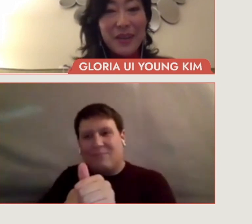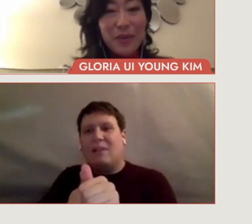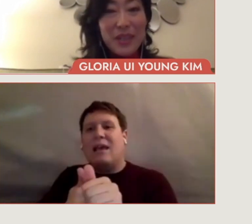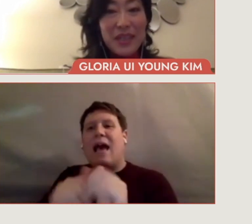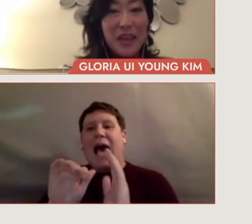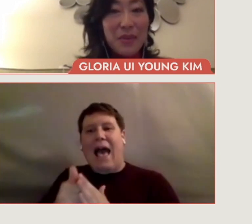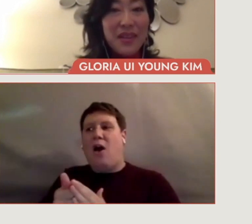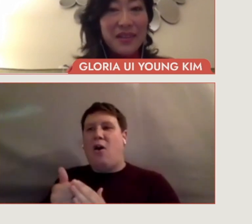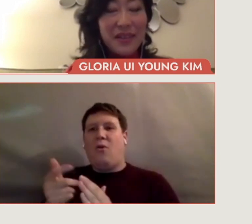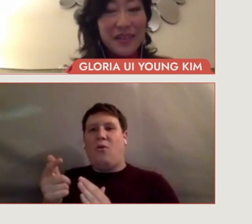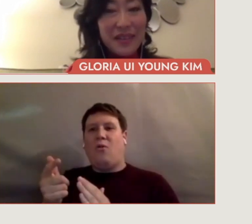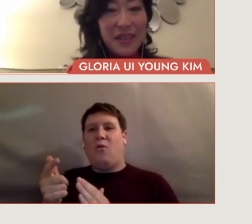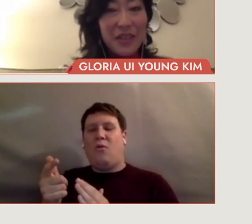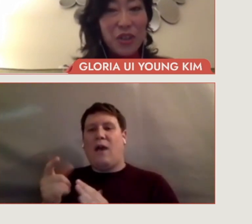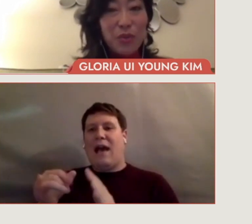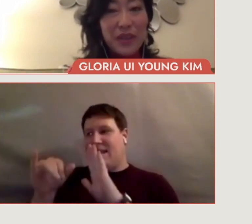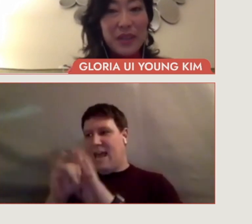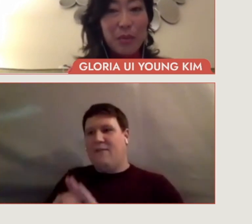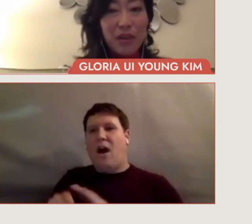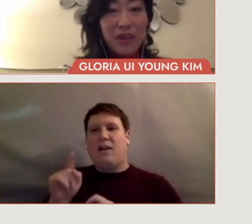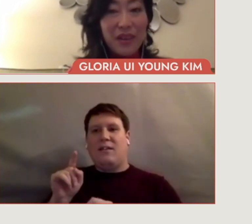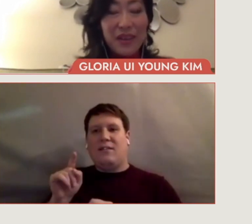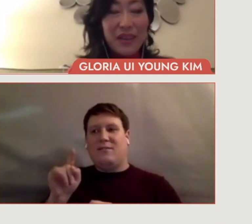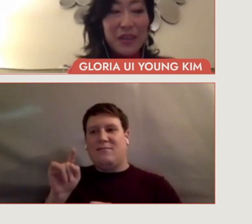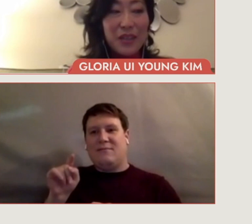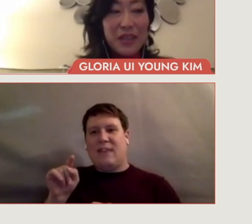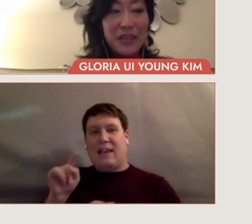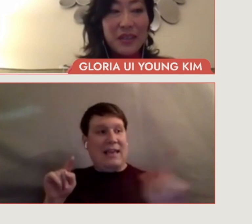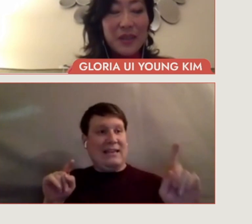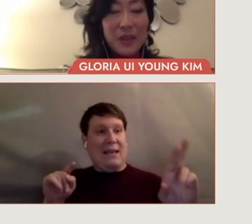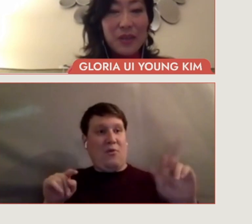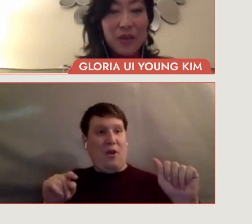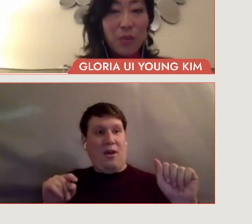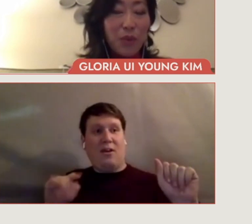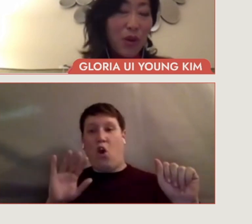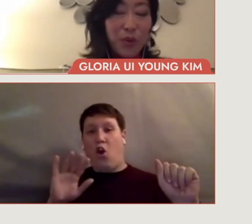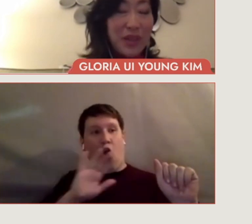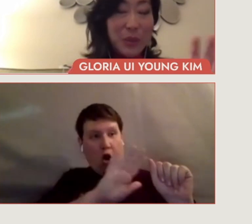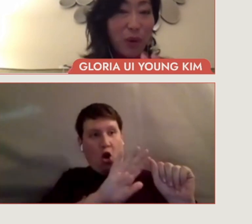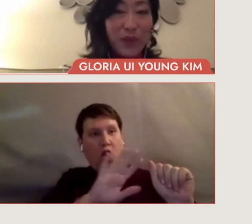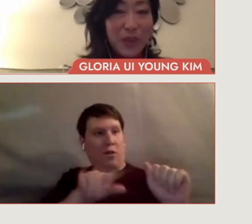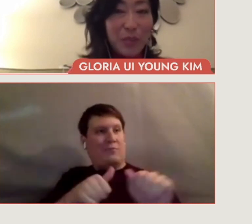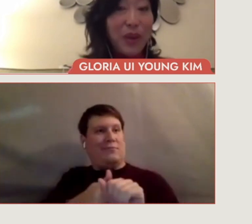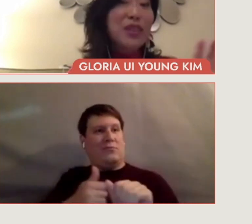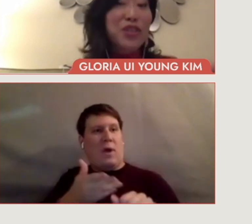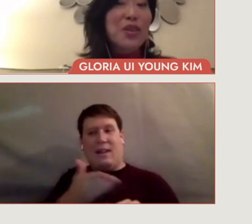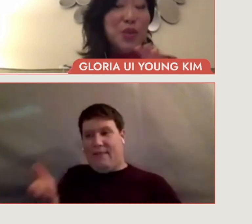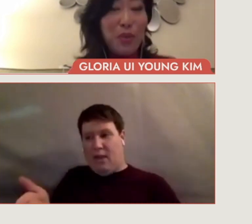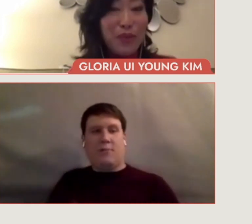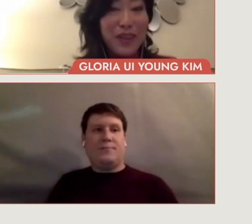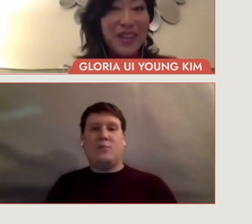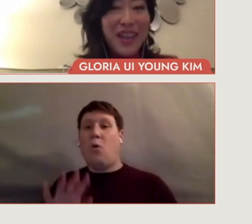But when Tina came in, Tina Jung, who plays Deborah, and Tina is, her Korean is perfect, but her English is